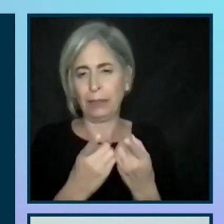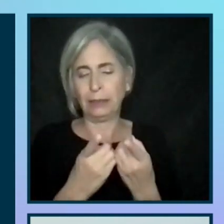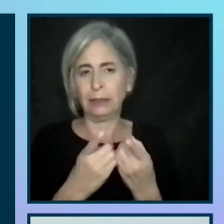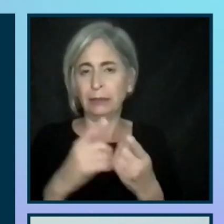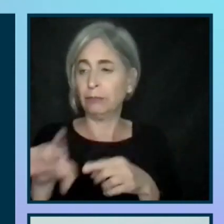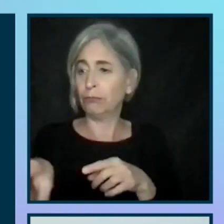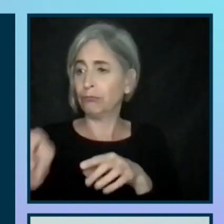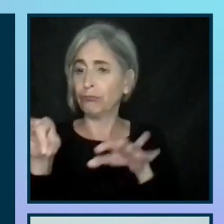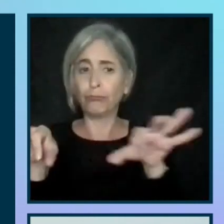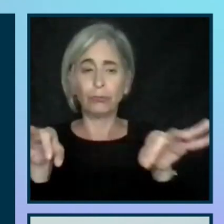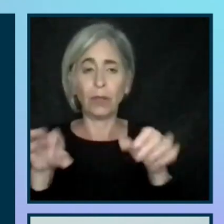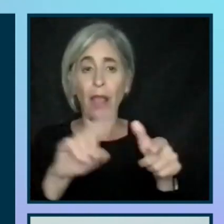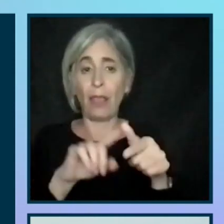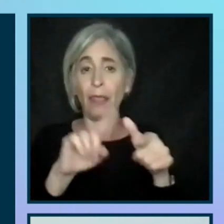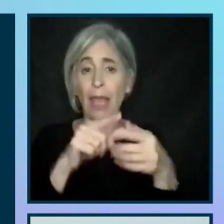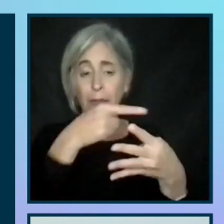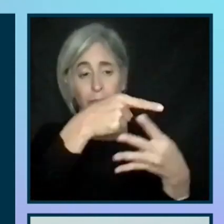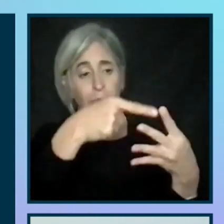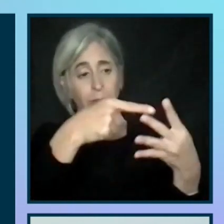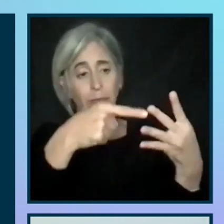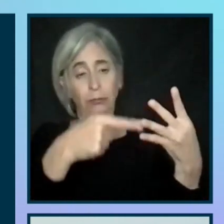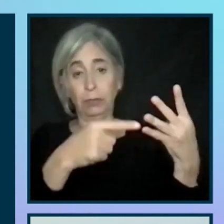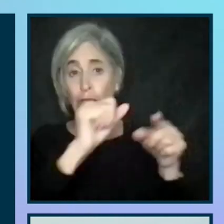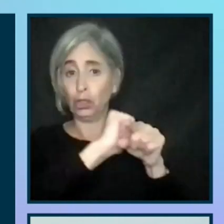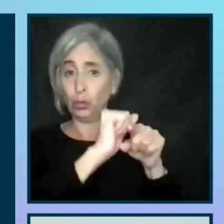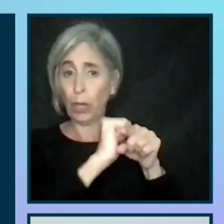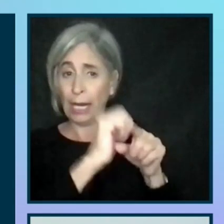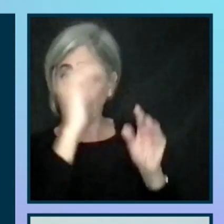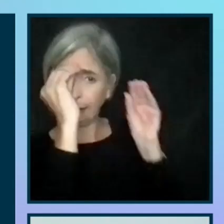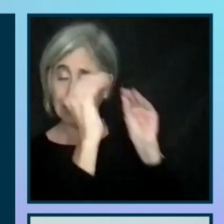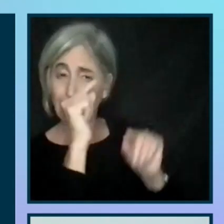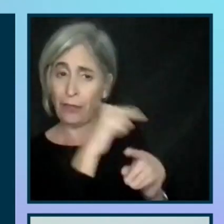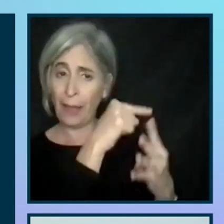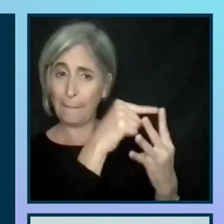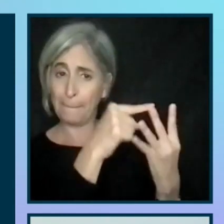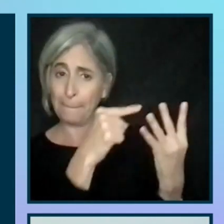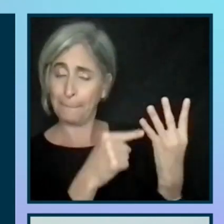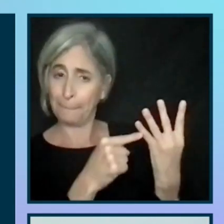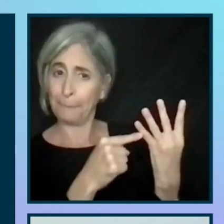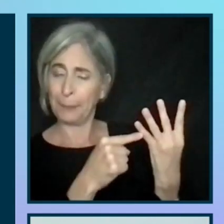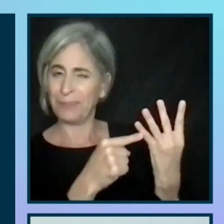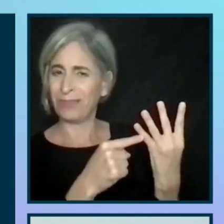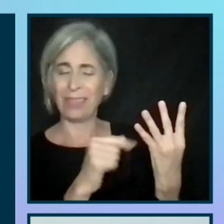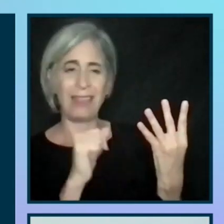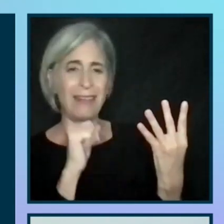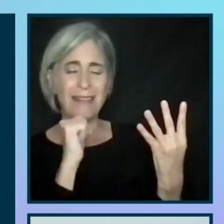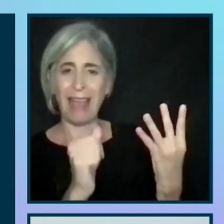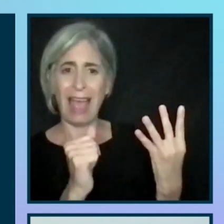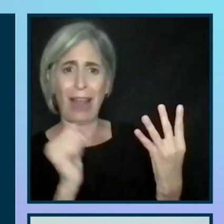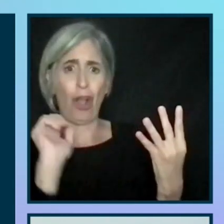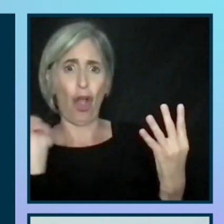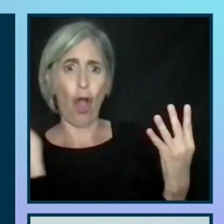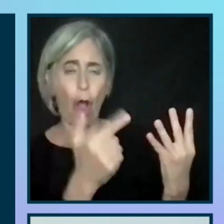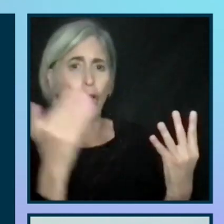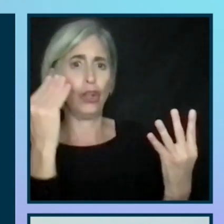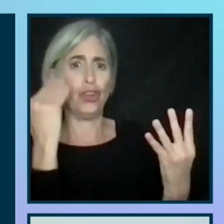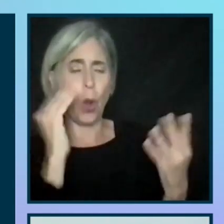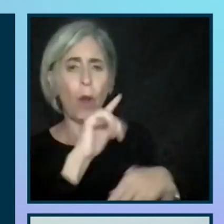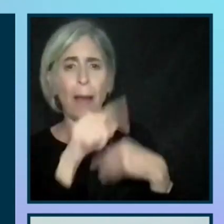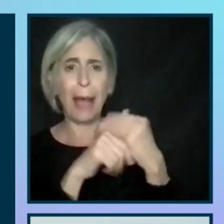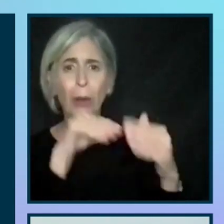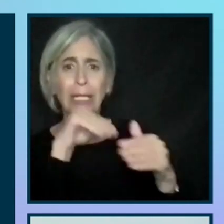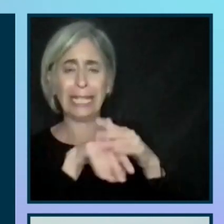Then train those people on accessibility basics. Not everyone knows about accessibility.